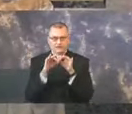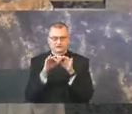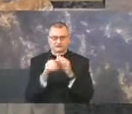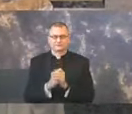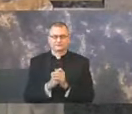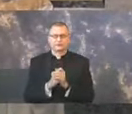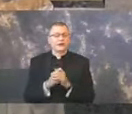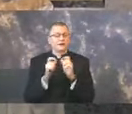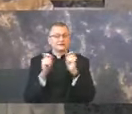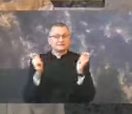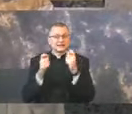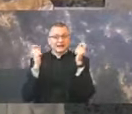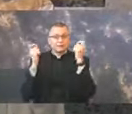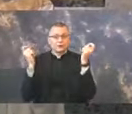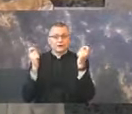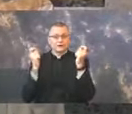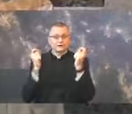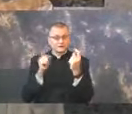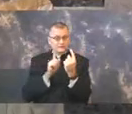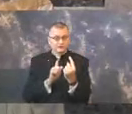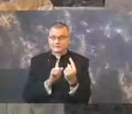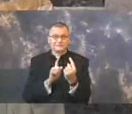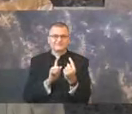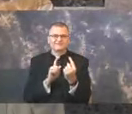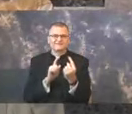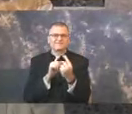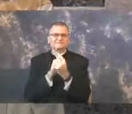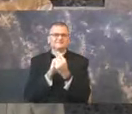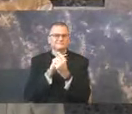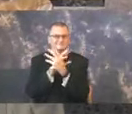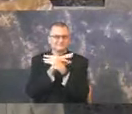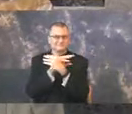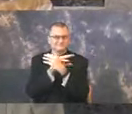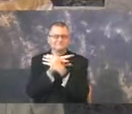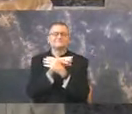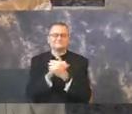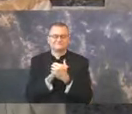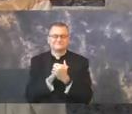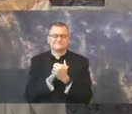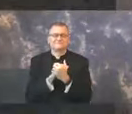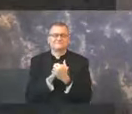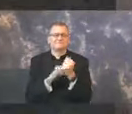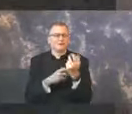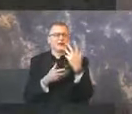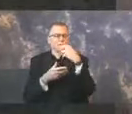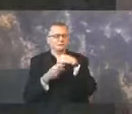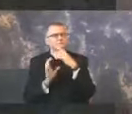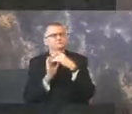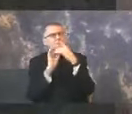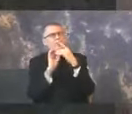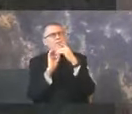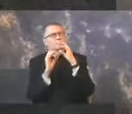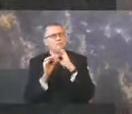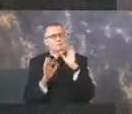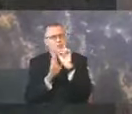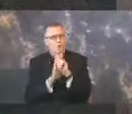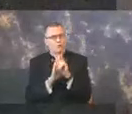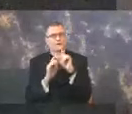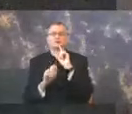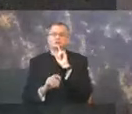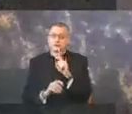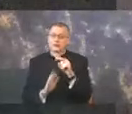virtually, and yet our connection with the Lord, our possibility of spiritually entering into this moment, is very real and